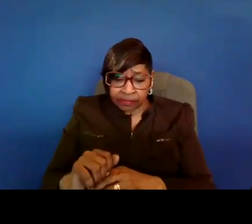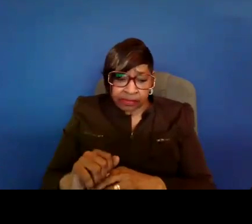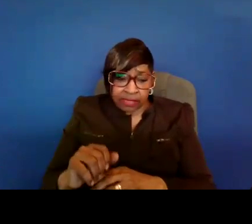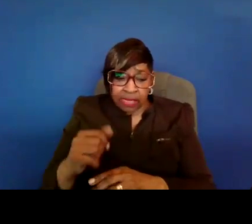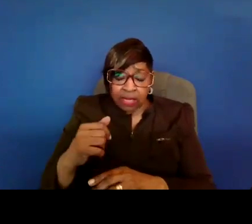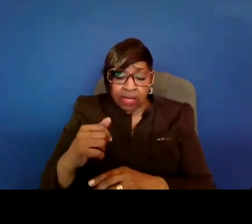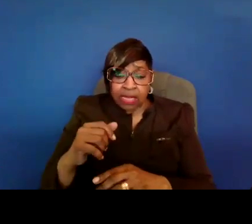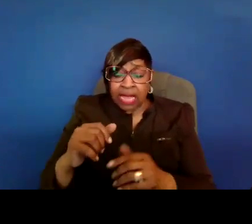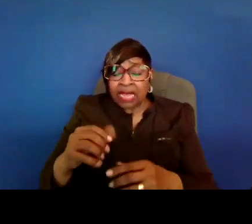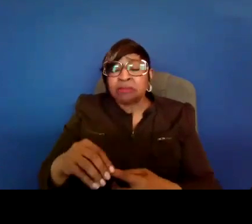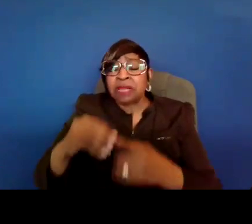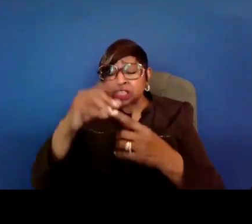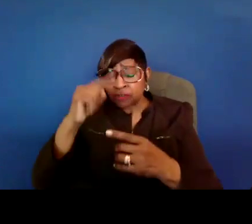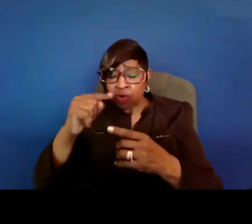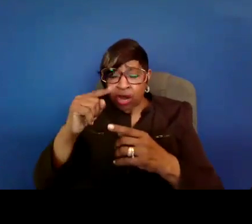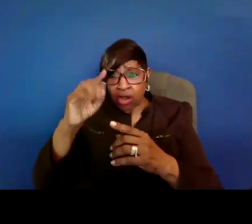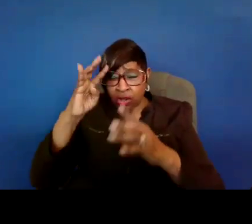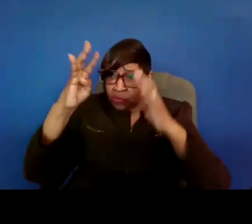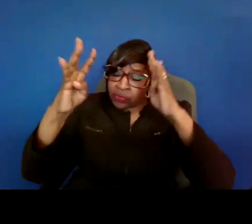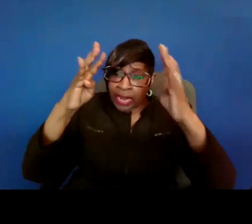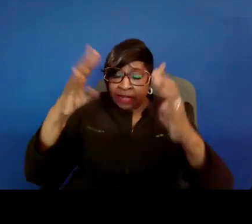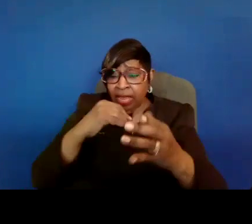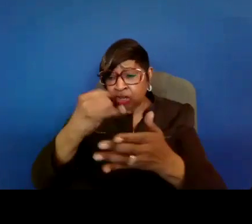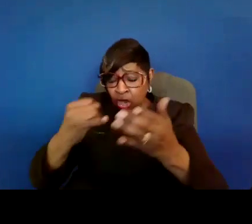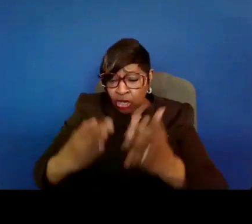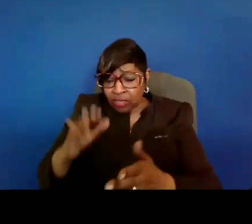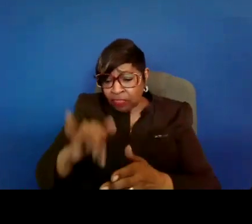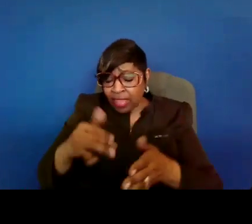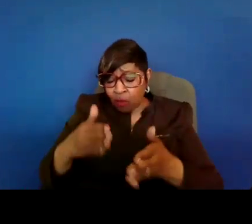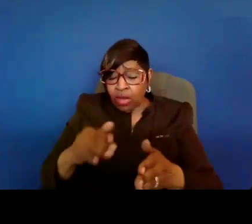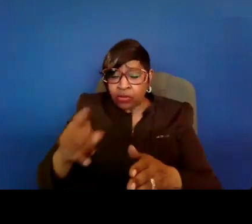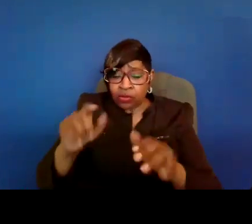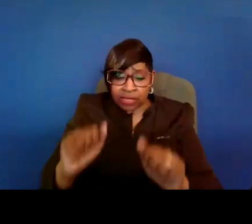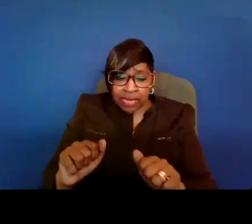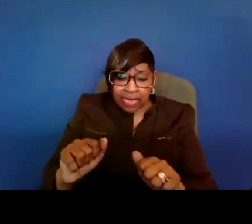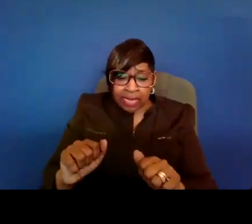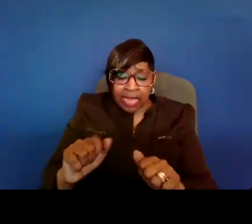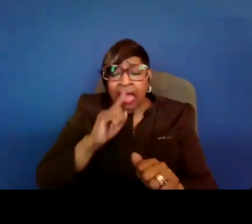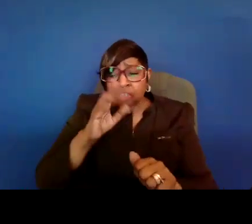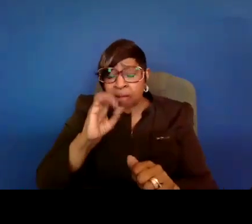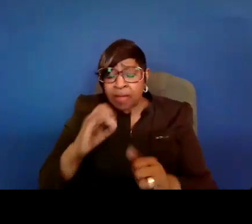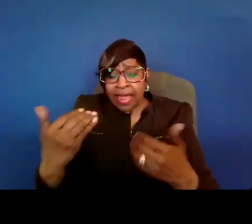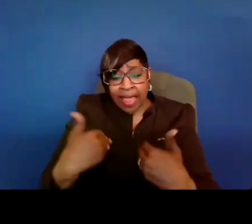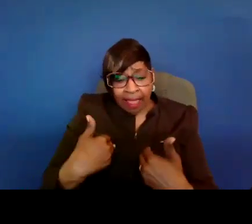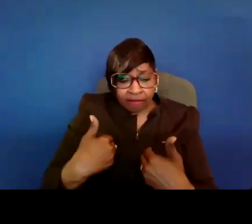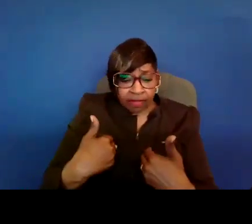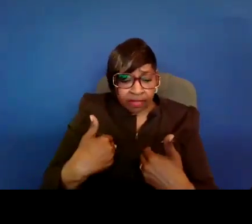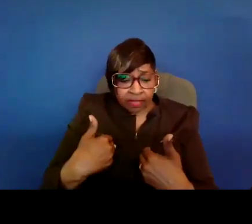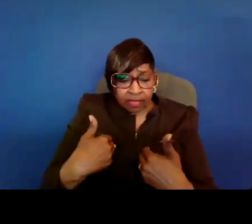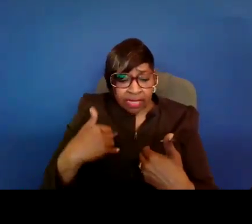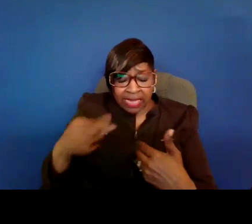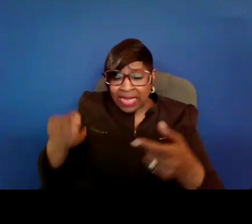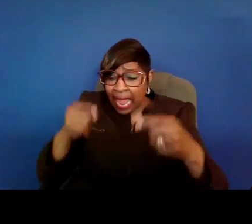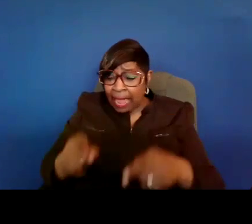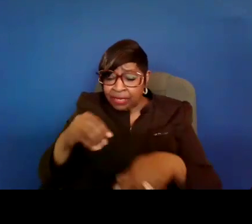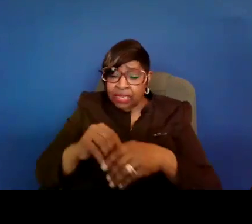for creatives and artists, that way you can actually be, you know, having it happening in